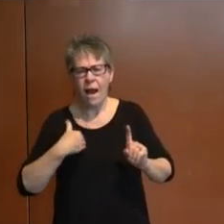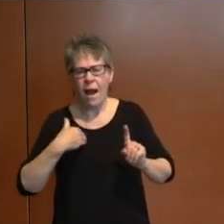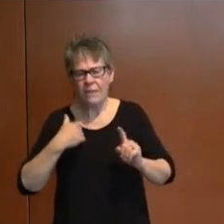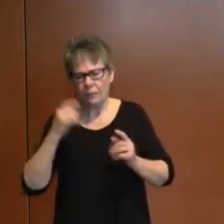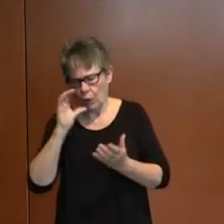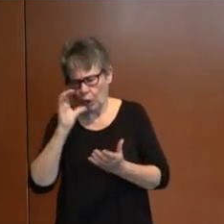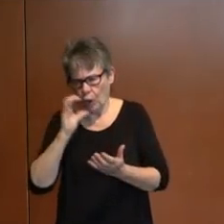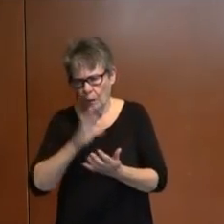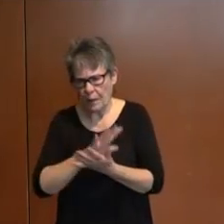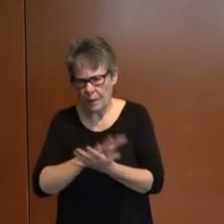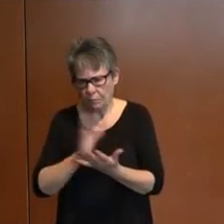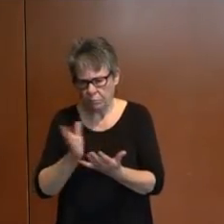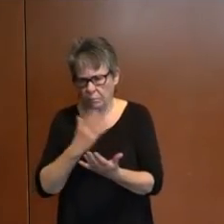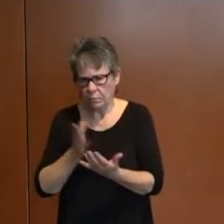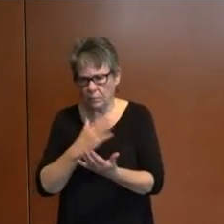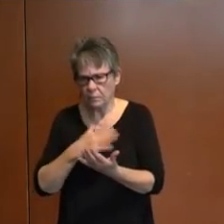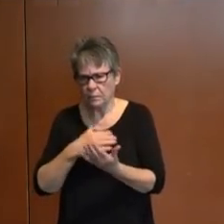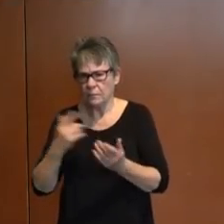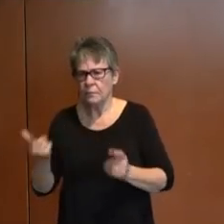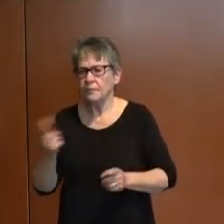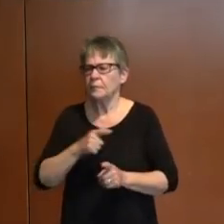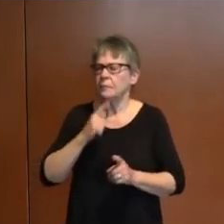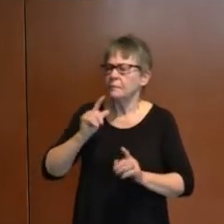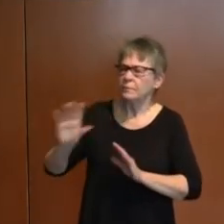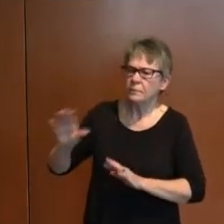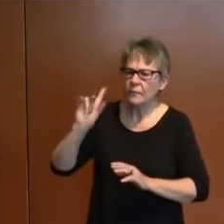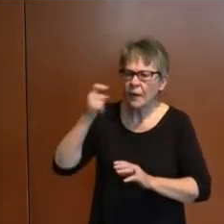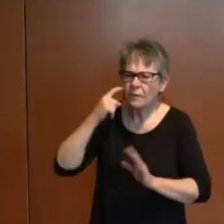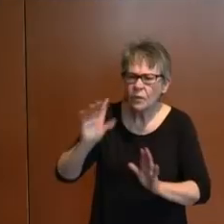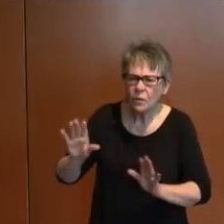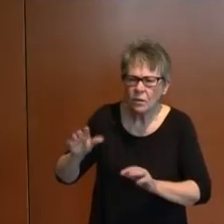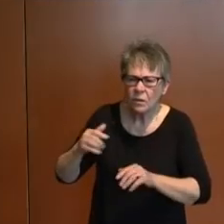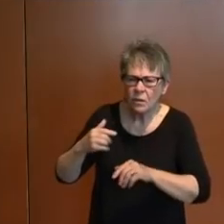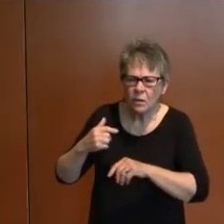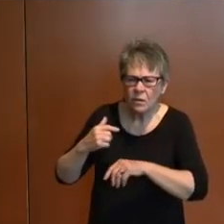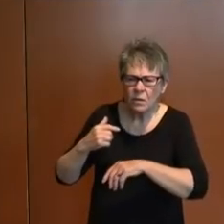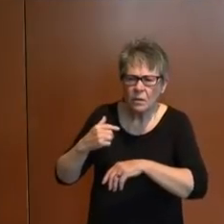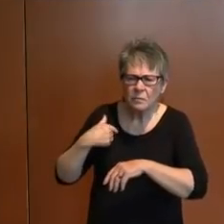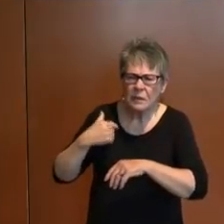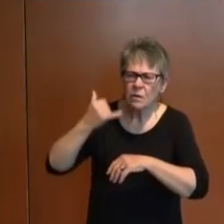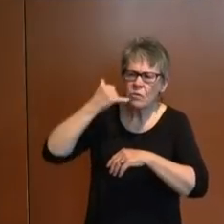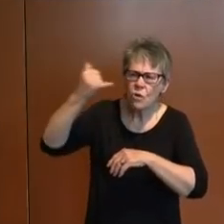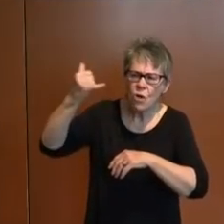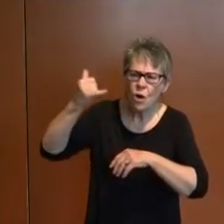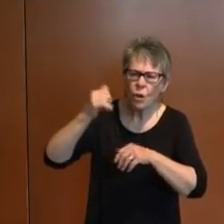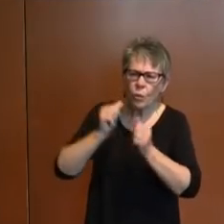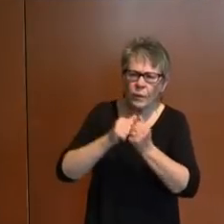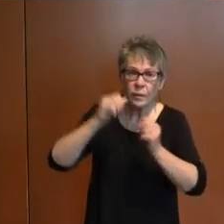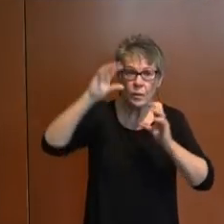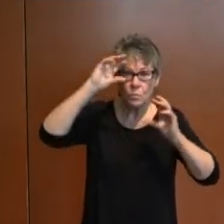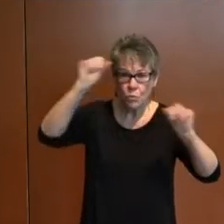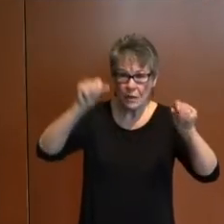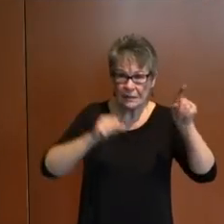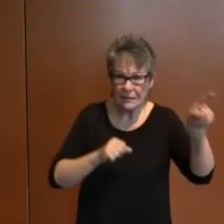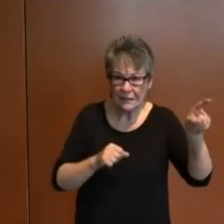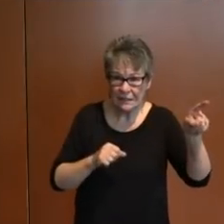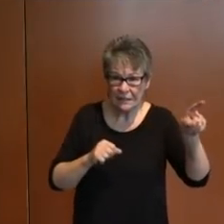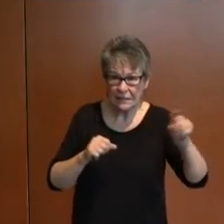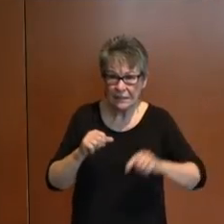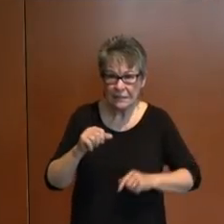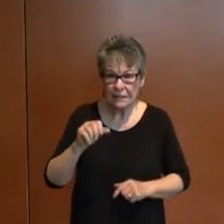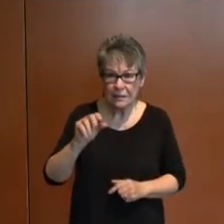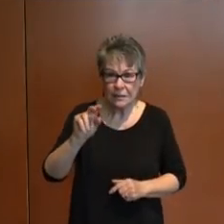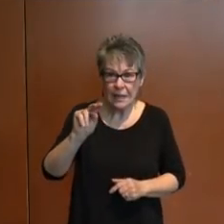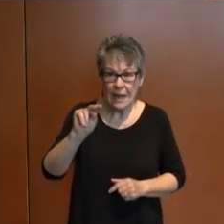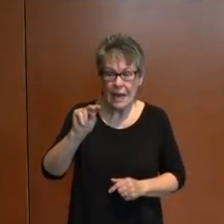While you do that, I want to give, I mentioned I was on the VTC with the President and Vice President. I was also back and forth this morning with the Speaker of the House, Nancy Pelosi. Happy birthday,